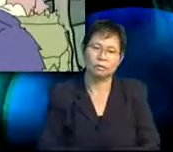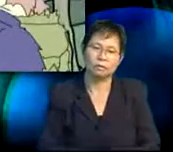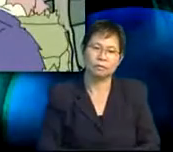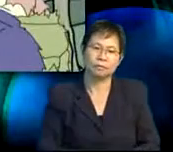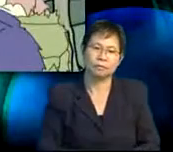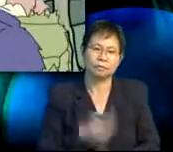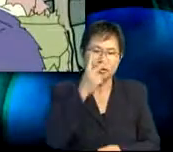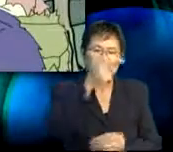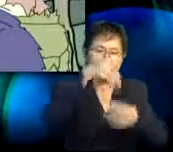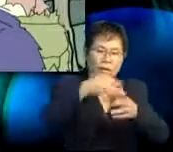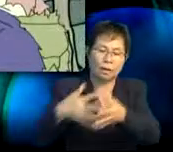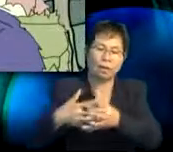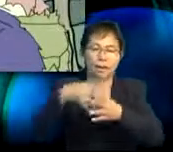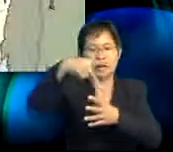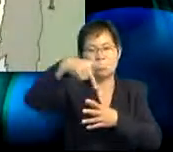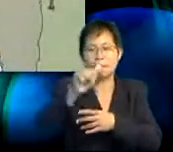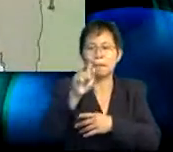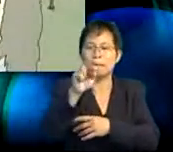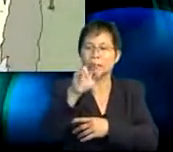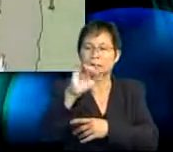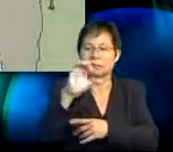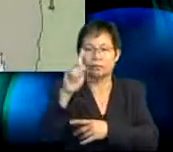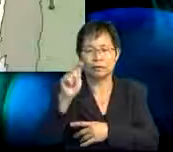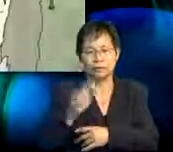See you in America, Patrick.